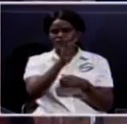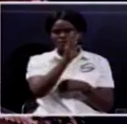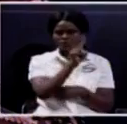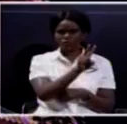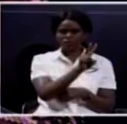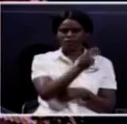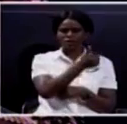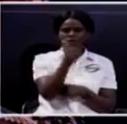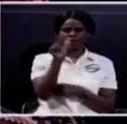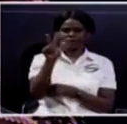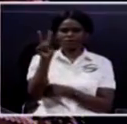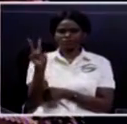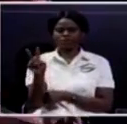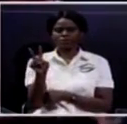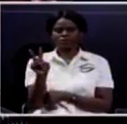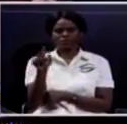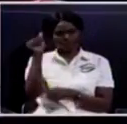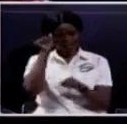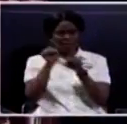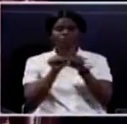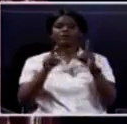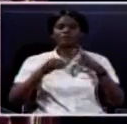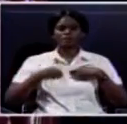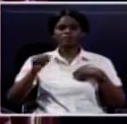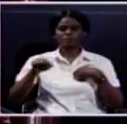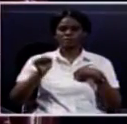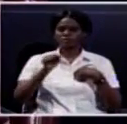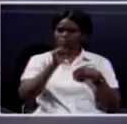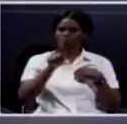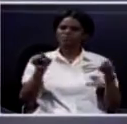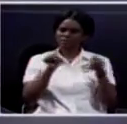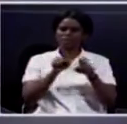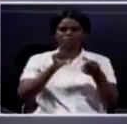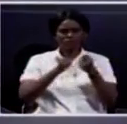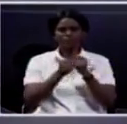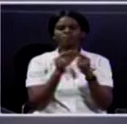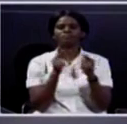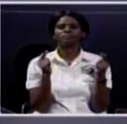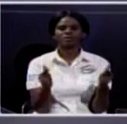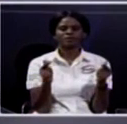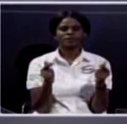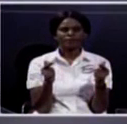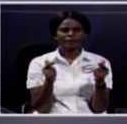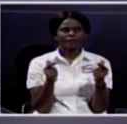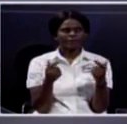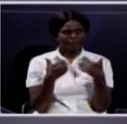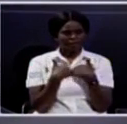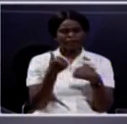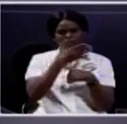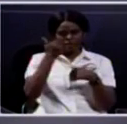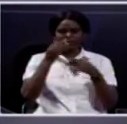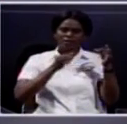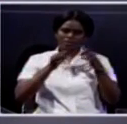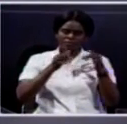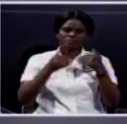have 32. I totally agree with you. And chaos. This is chaos. There's no better description than